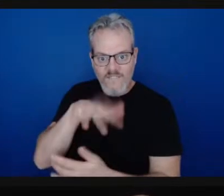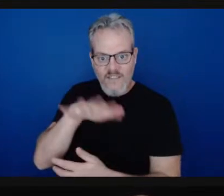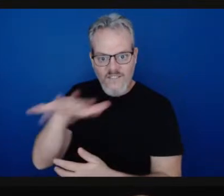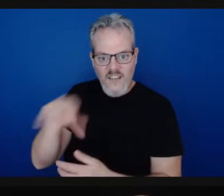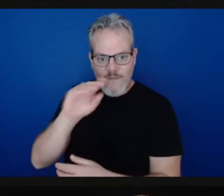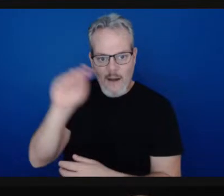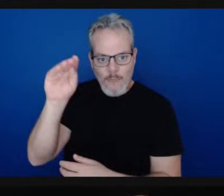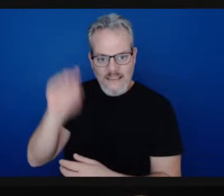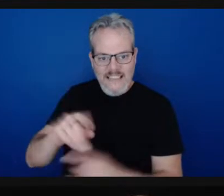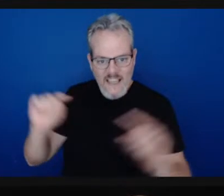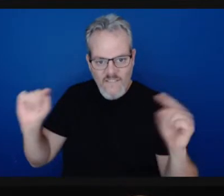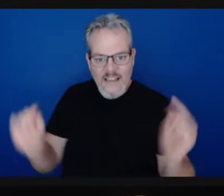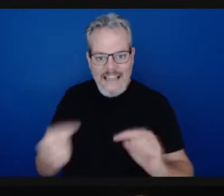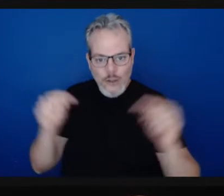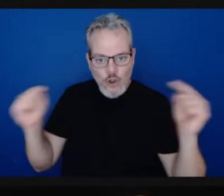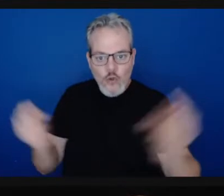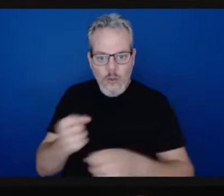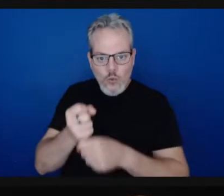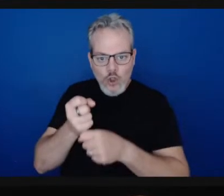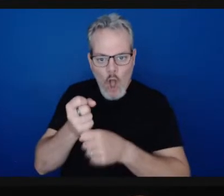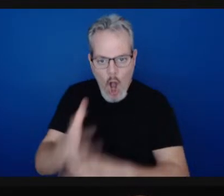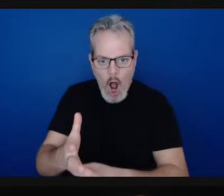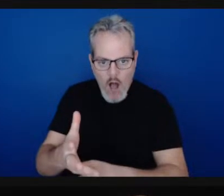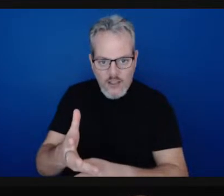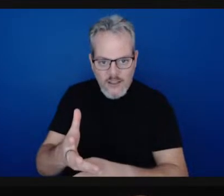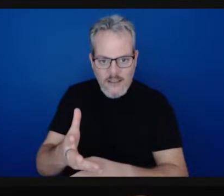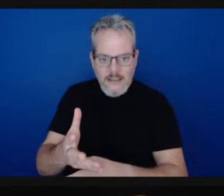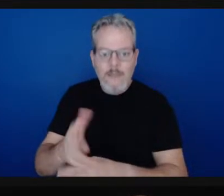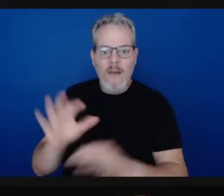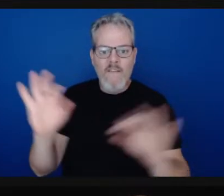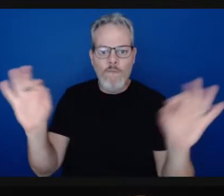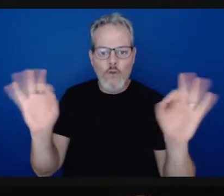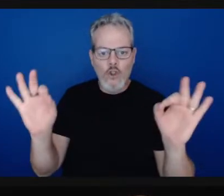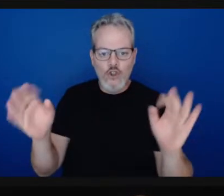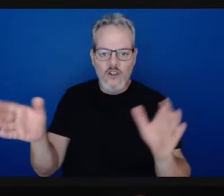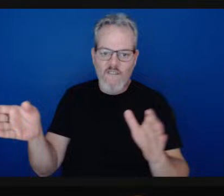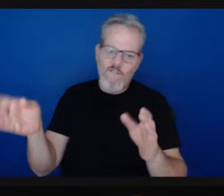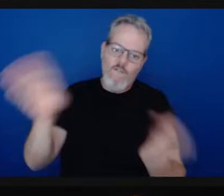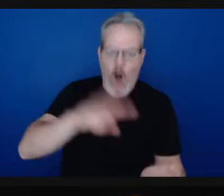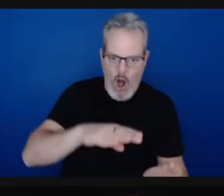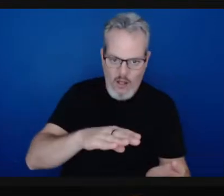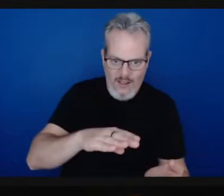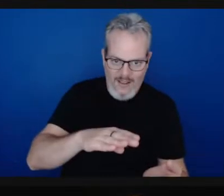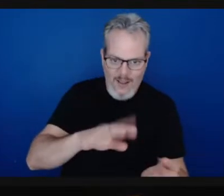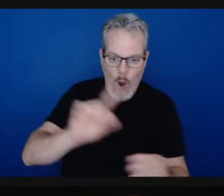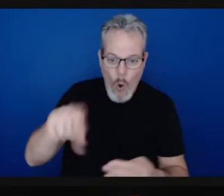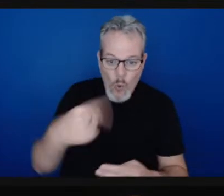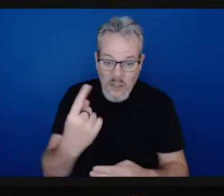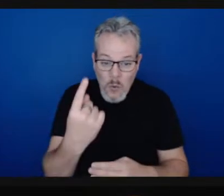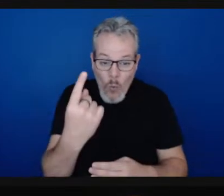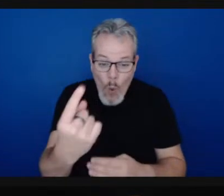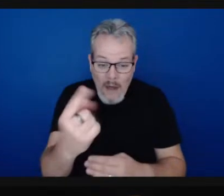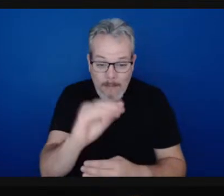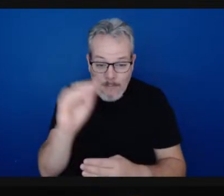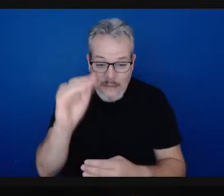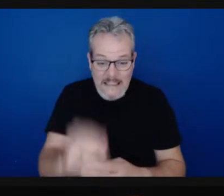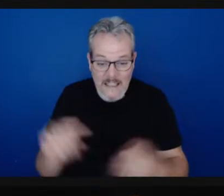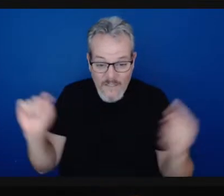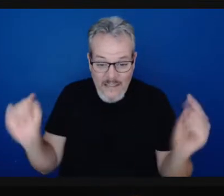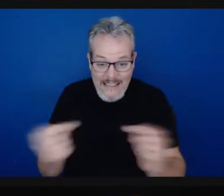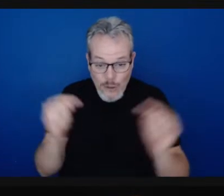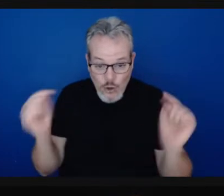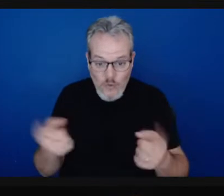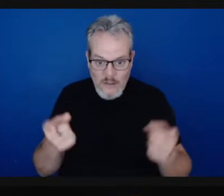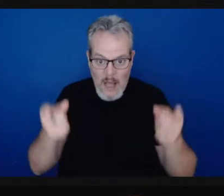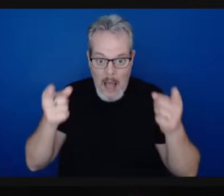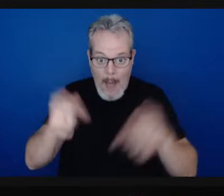Only 1% were caused by building damage. All right, so that's your lesson there. What's most likely to get